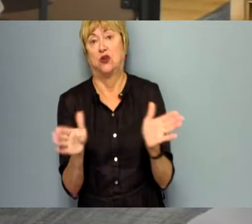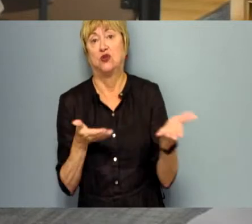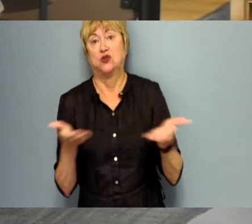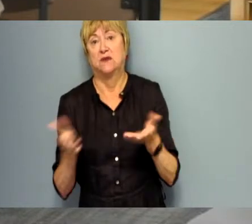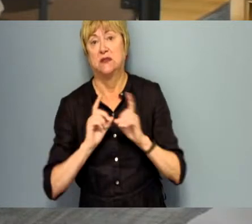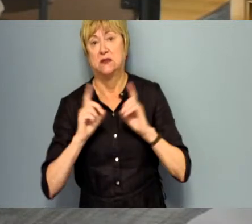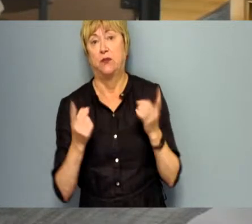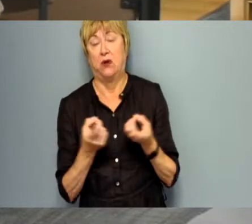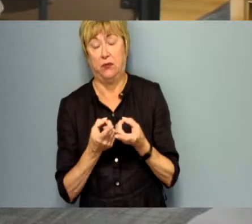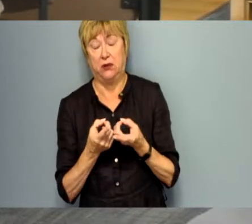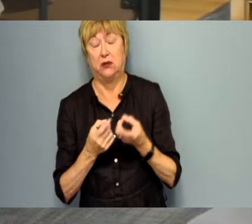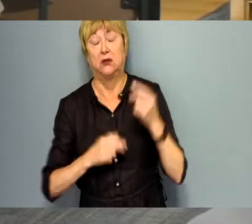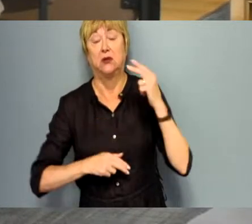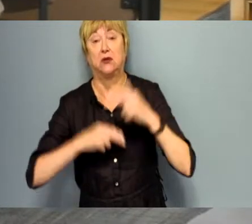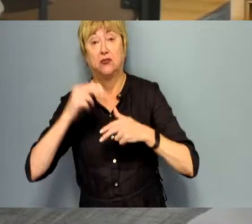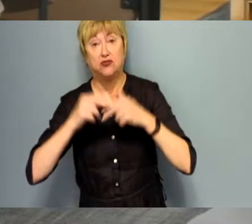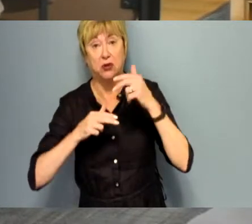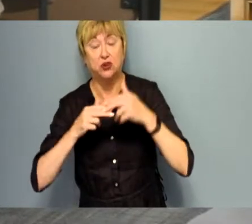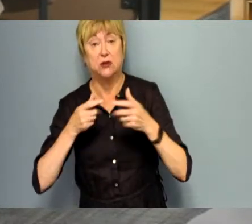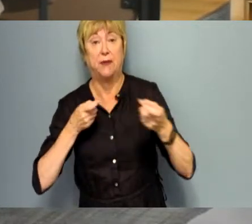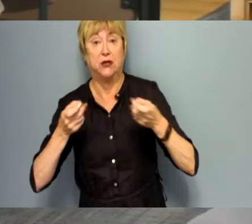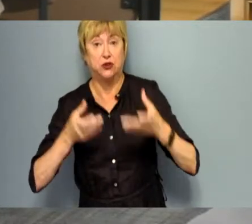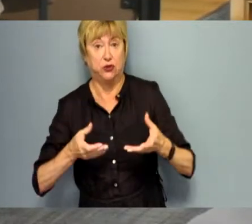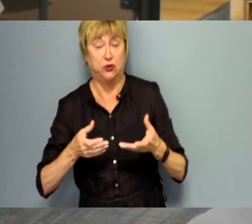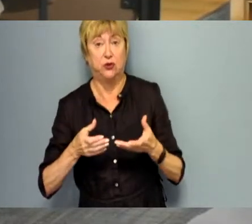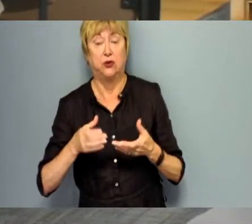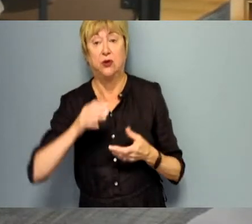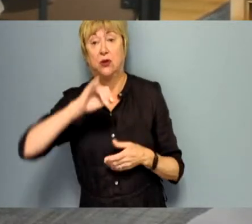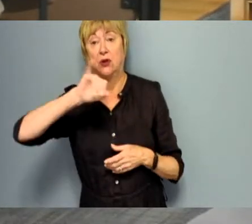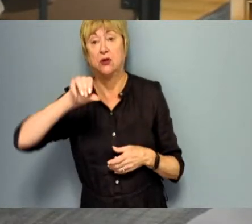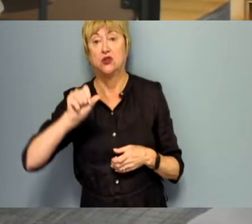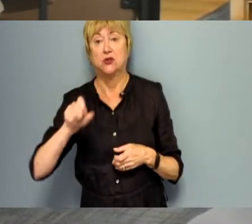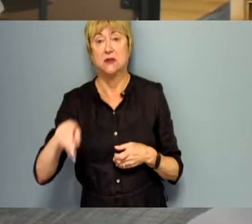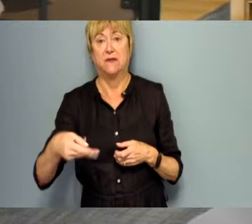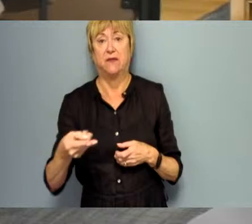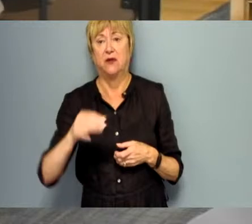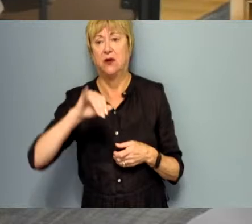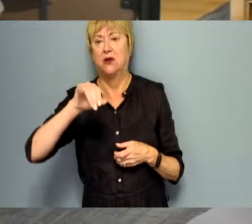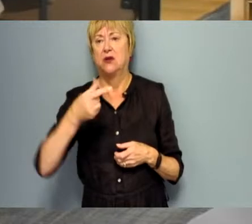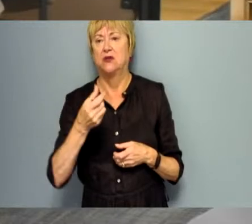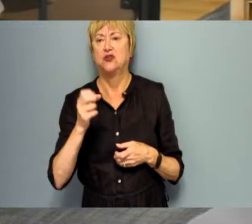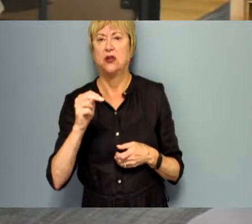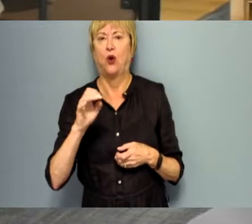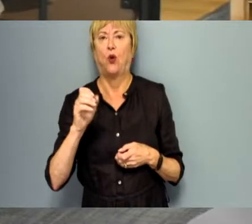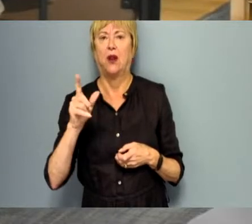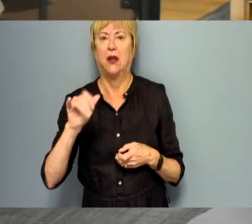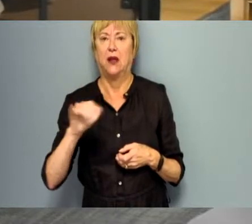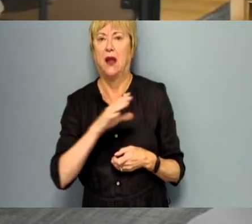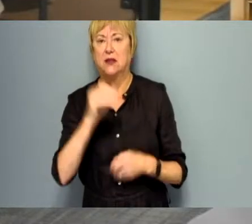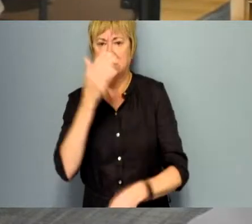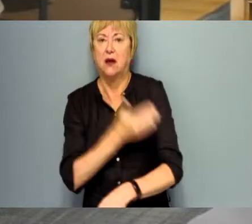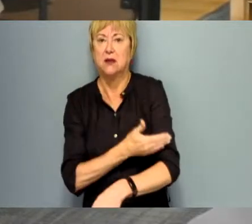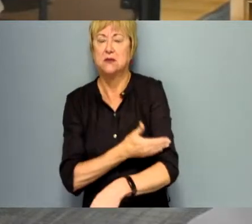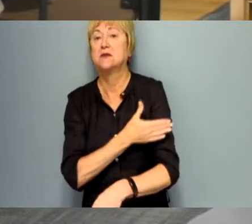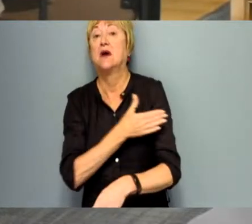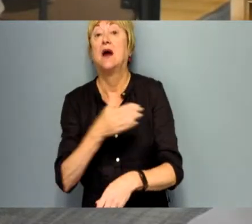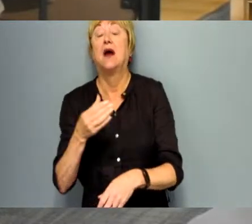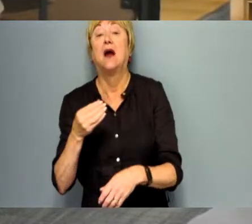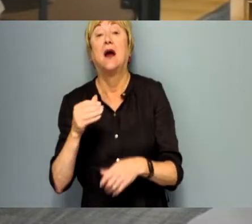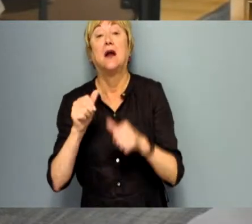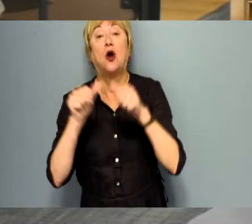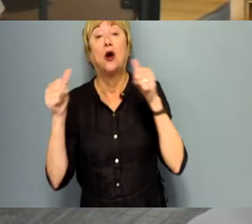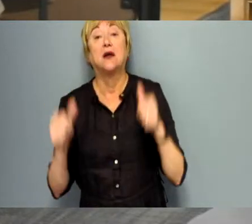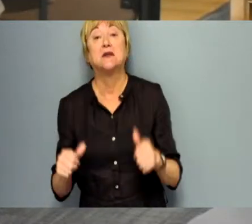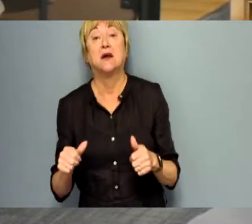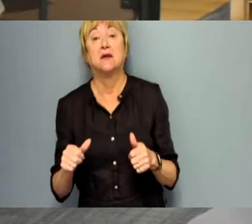The construction manager for the project is Joseph Gingoli and Sons. Our architect and lead professional consultant